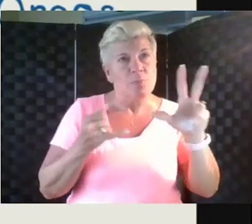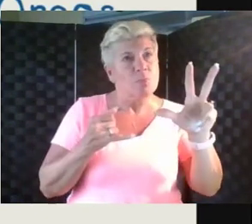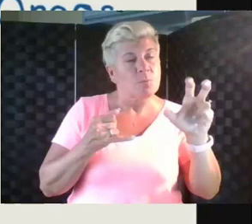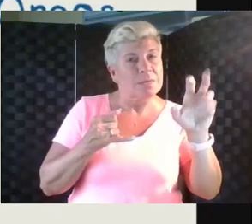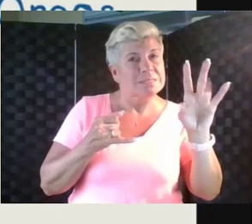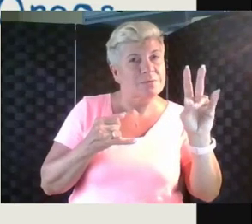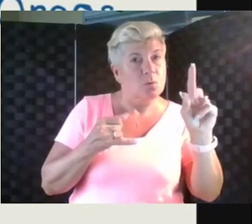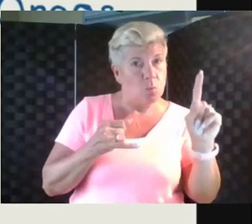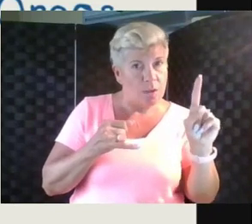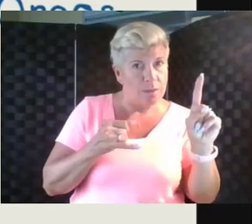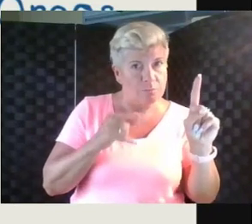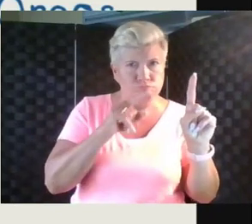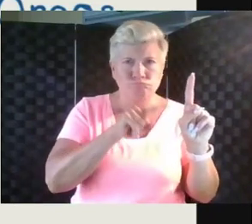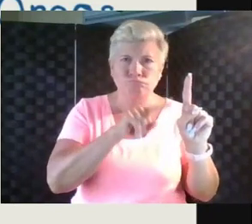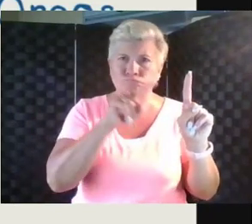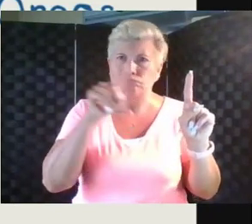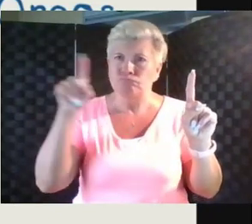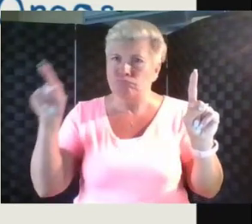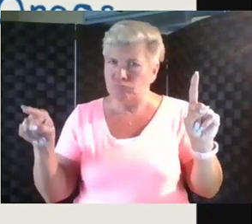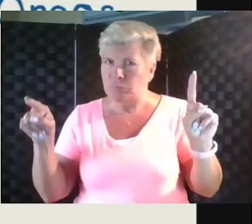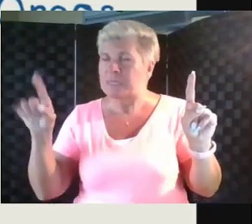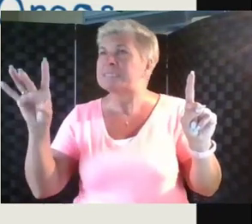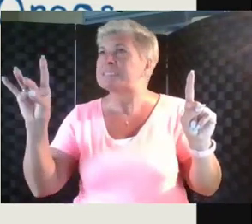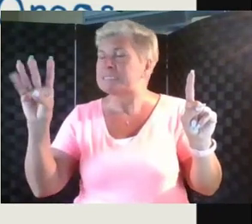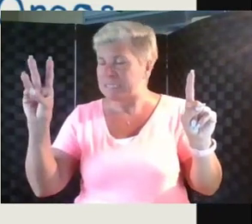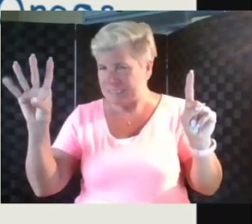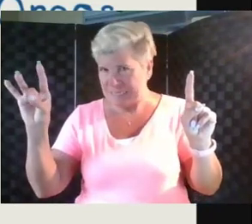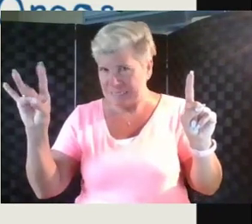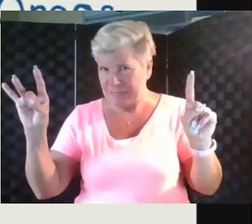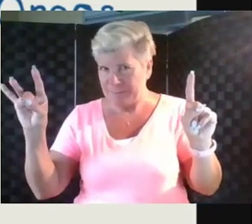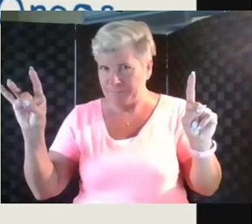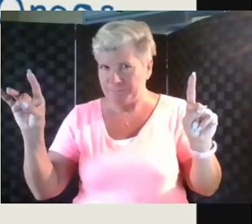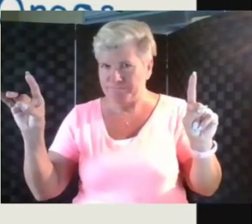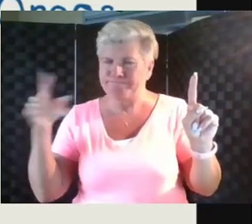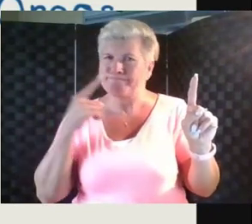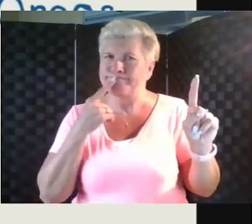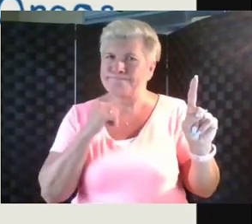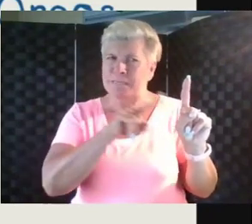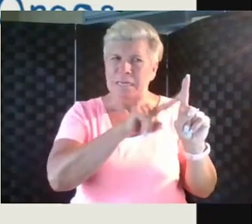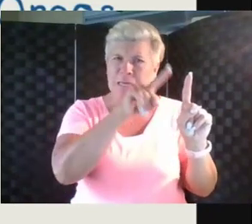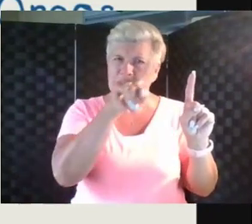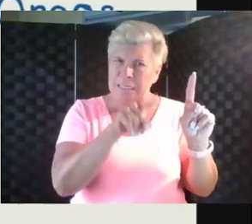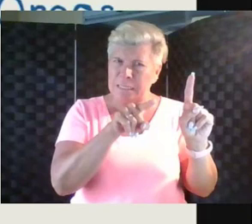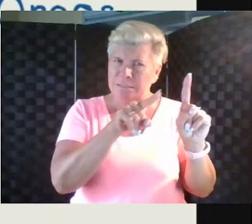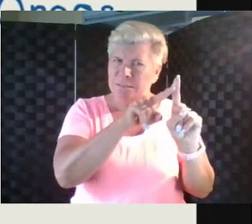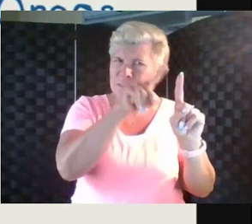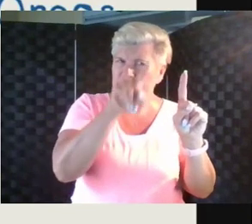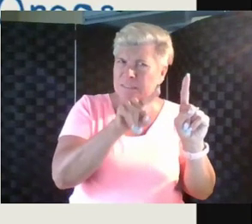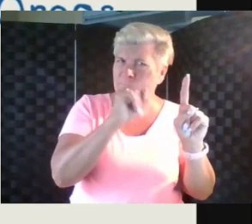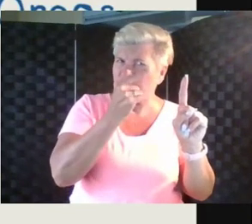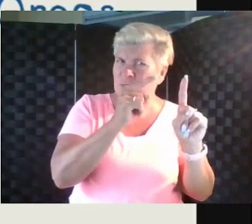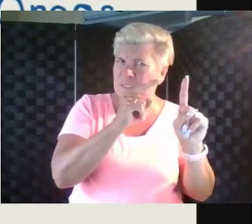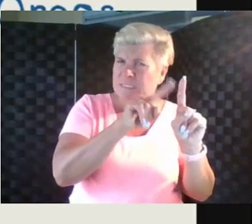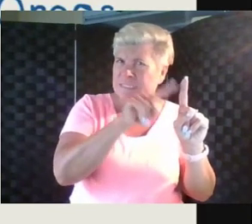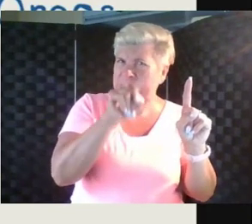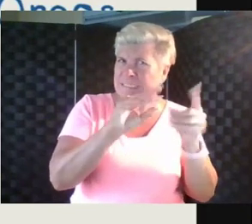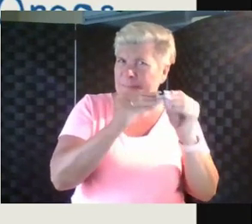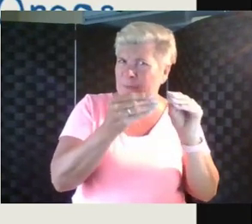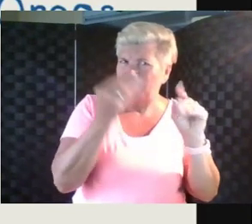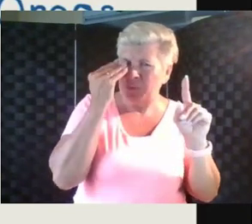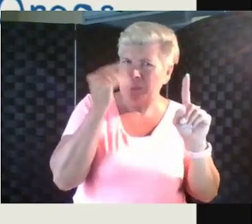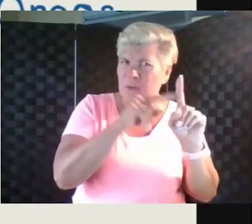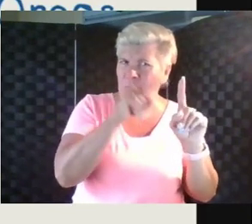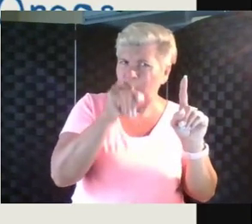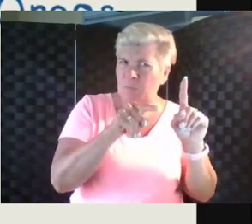at 371 and my end point at 688. Now I will figure out what the first friendly number I can get to